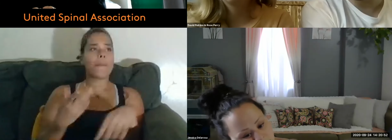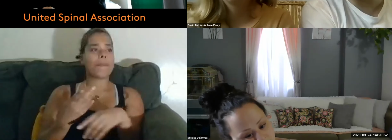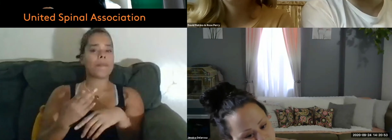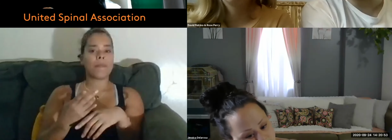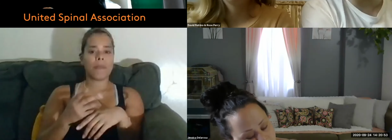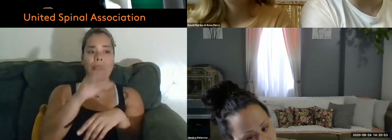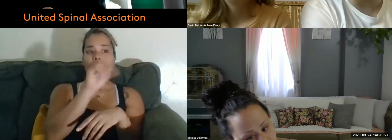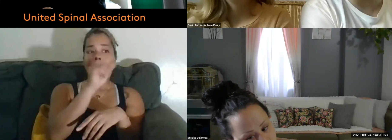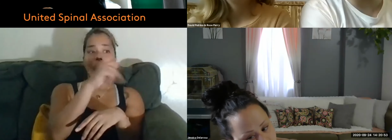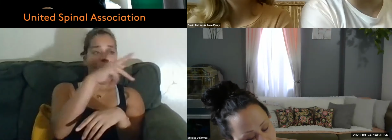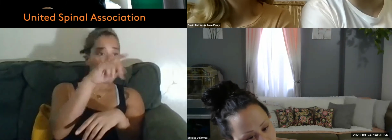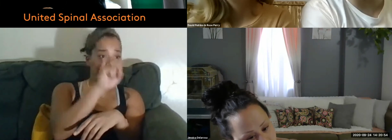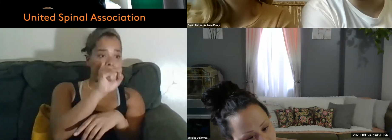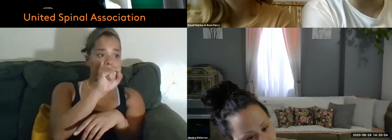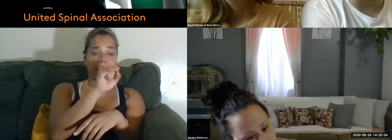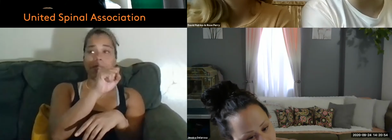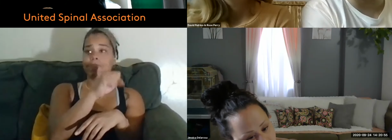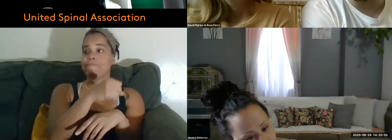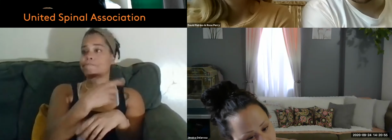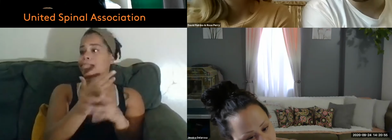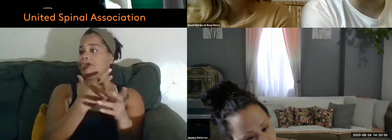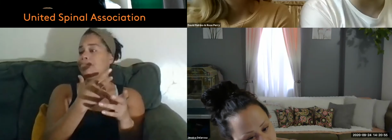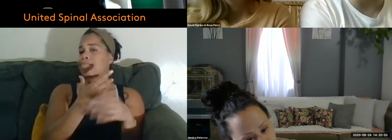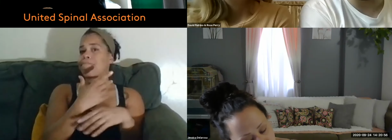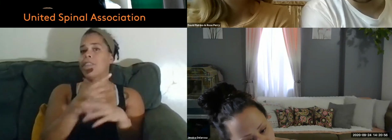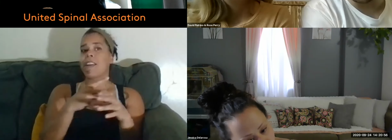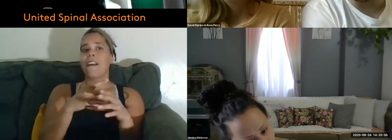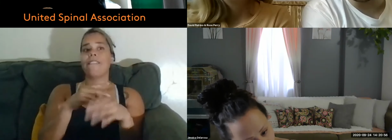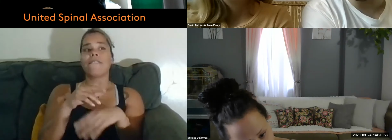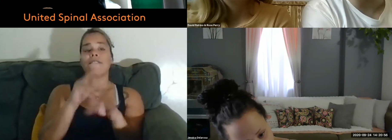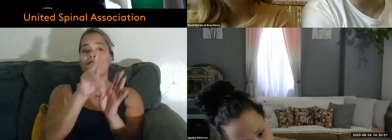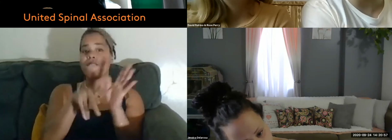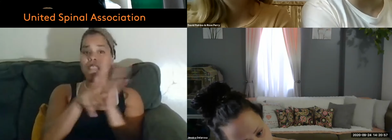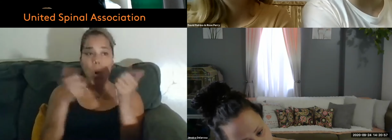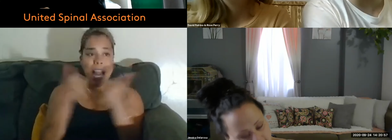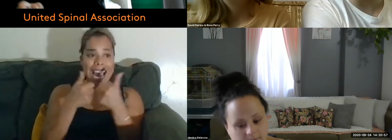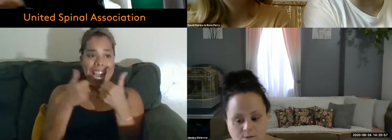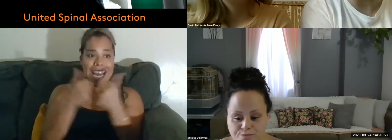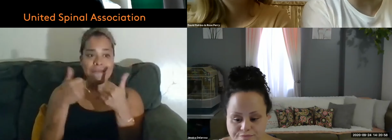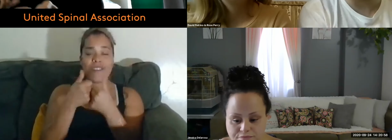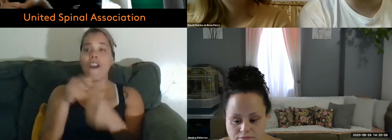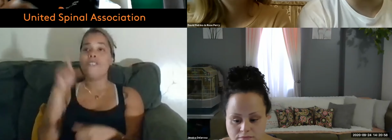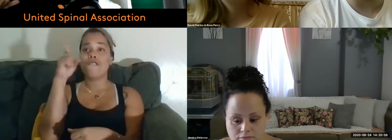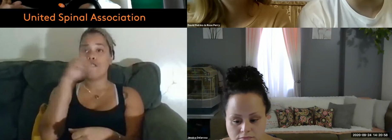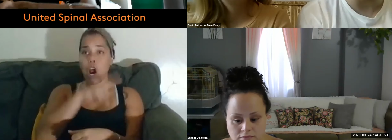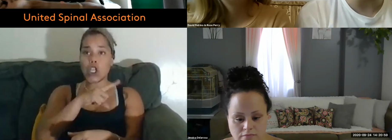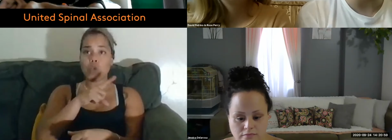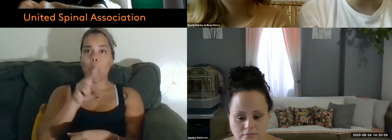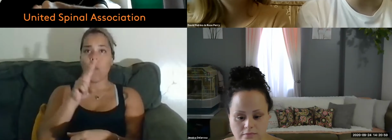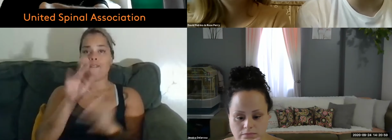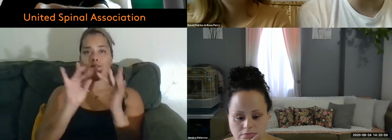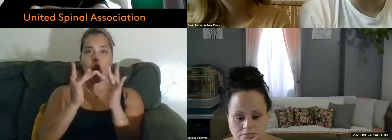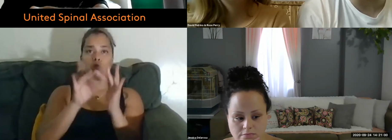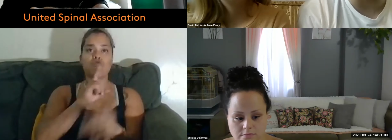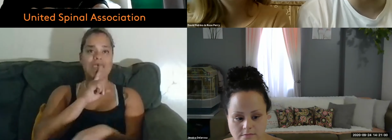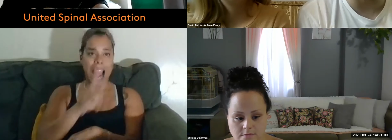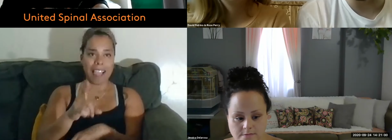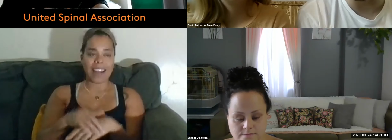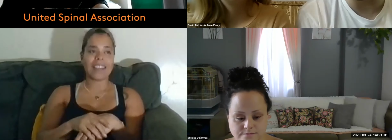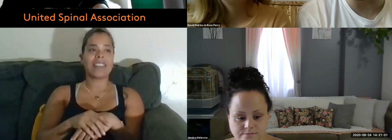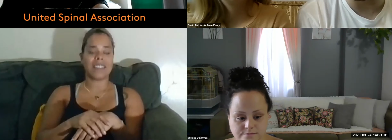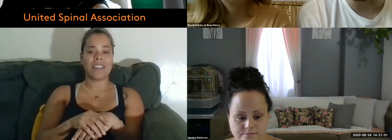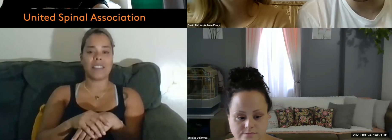apps and video games and virtual reality, all the way through to, you know, big